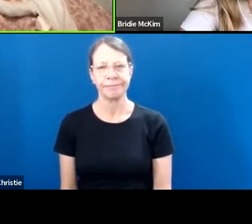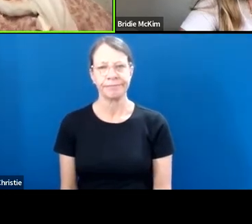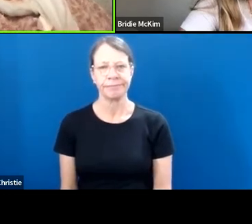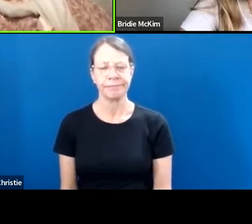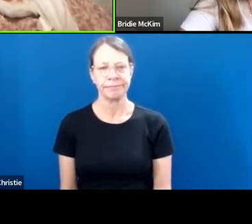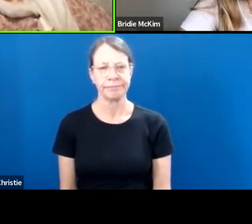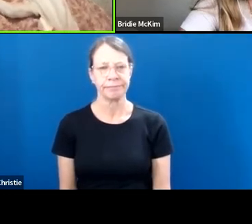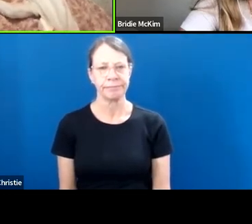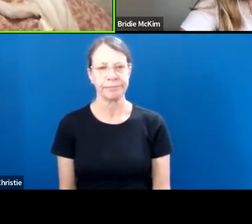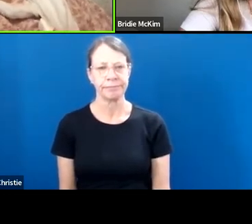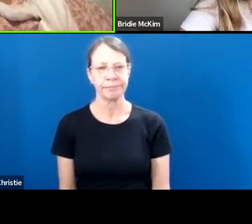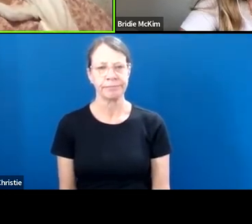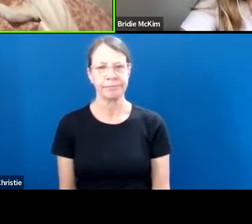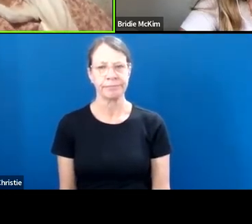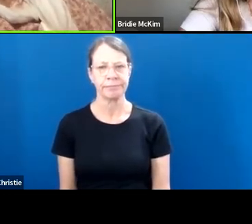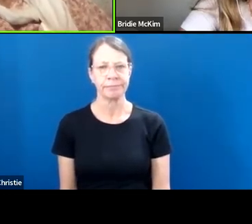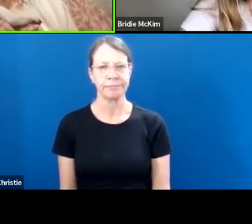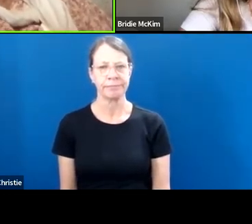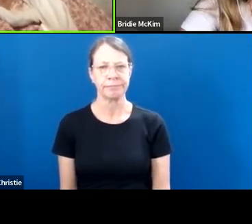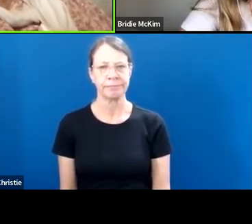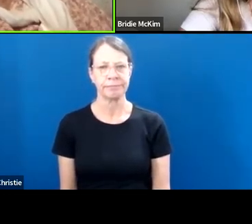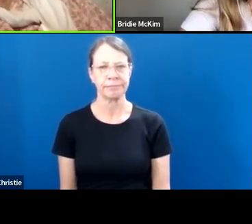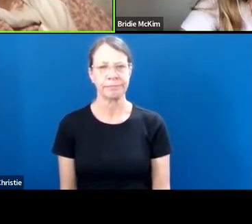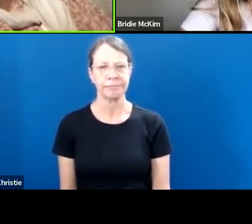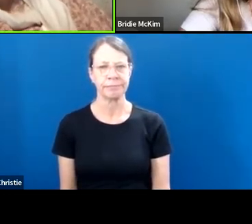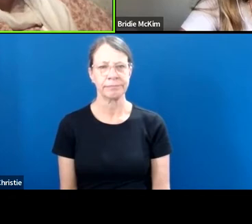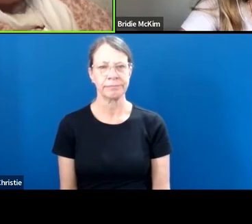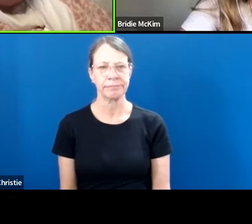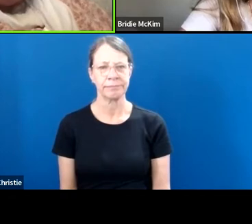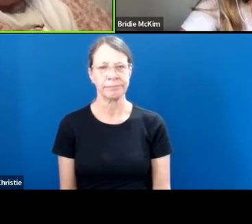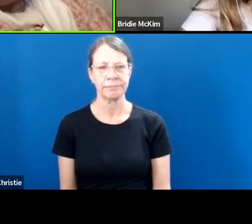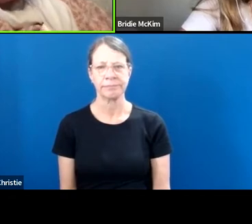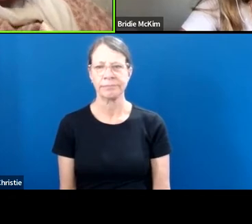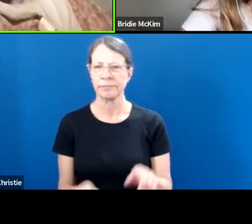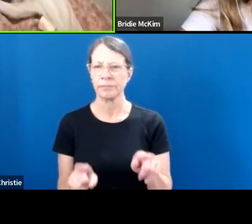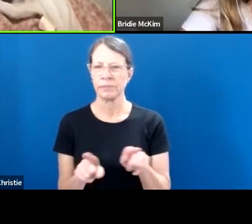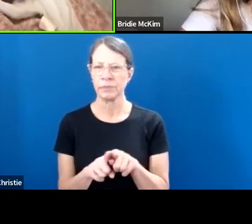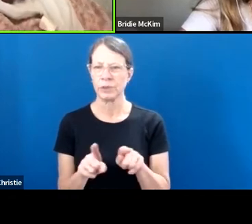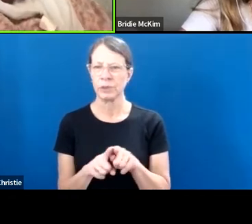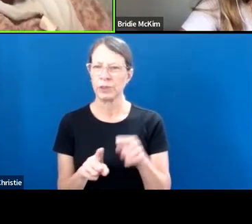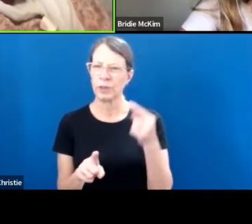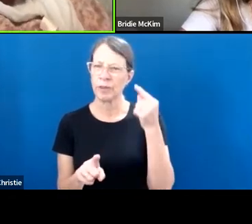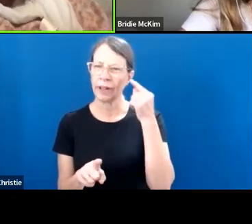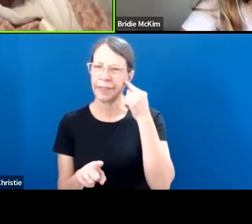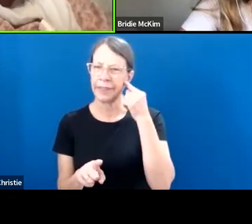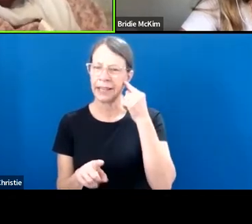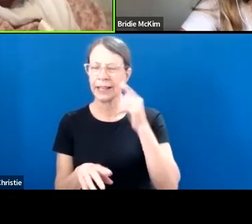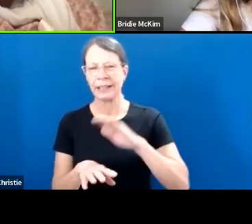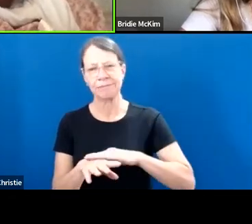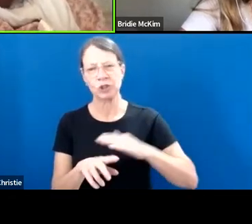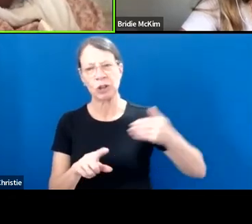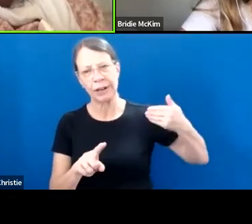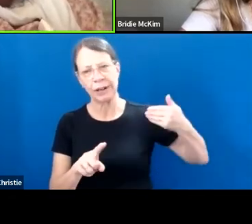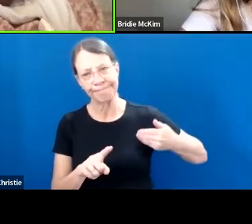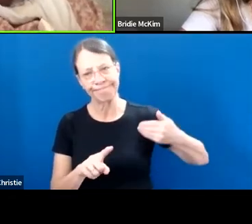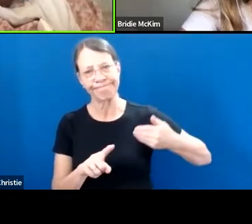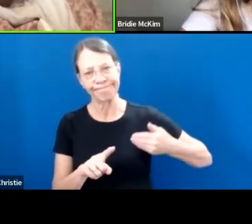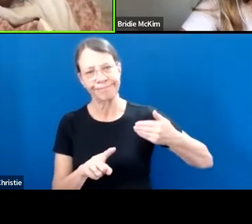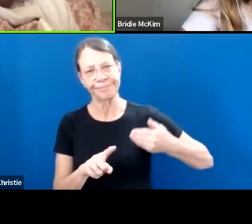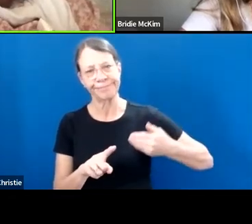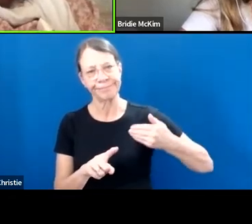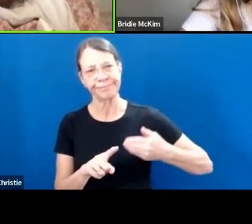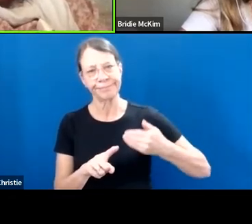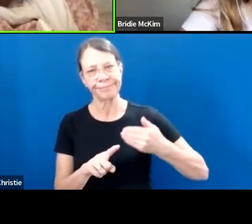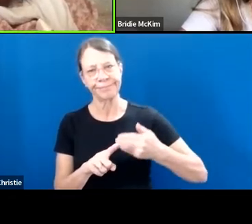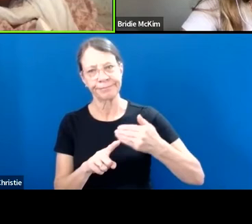I think the longer that I spend in this industry, I know the people who